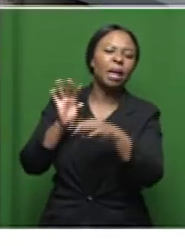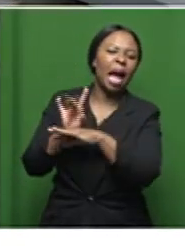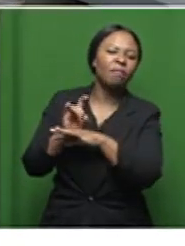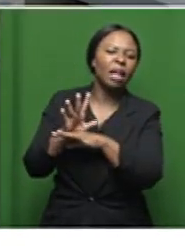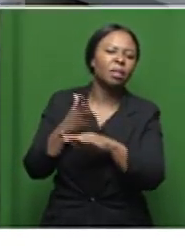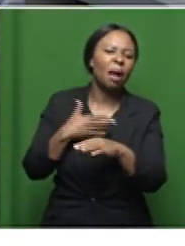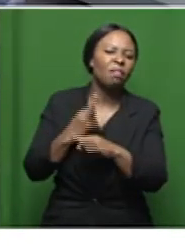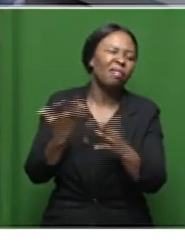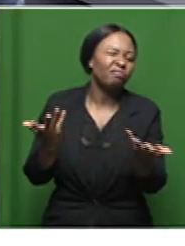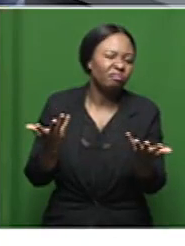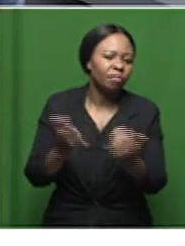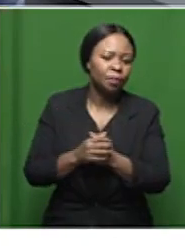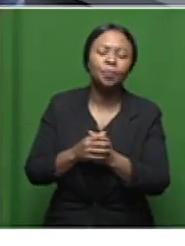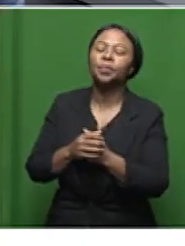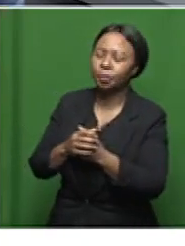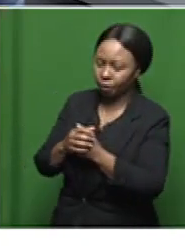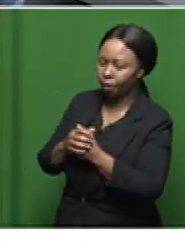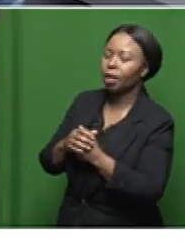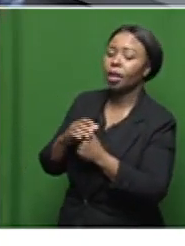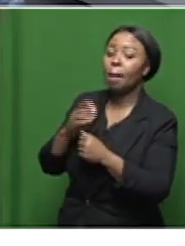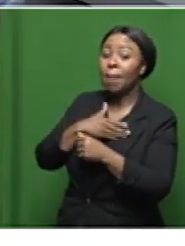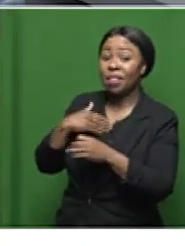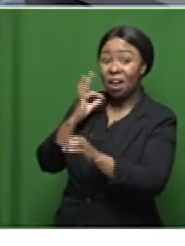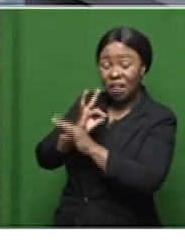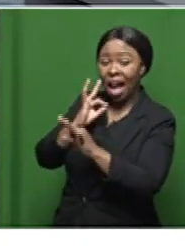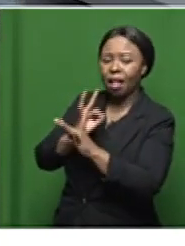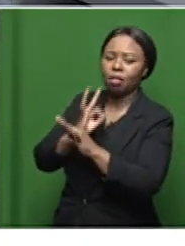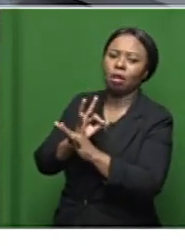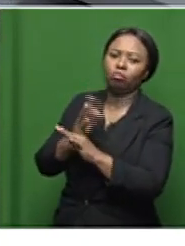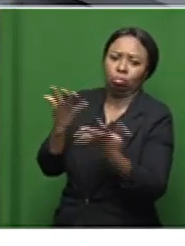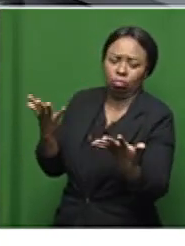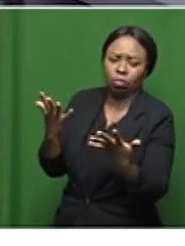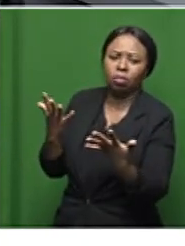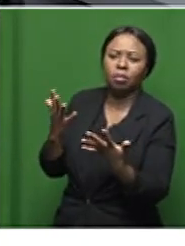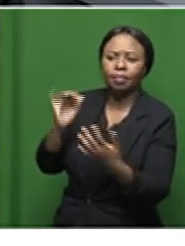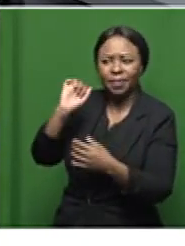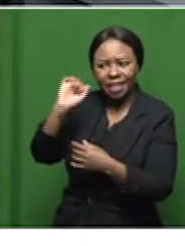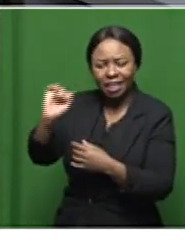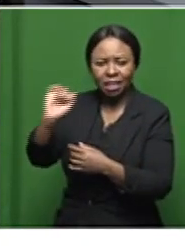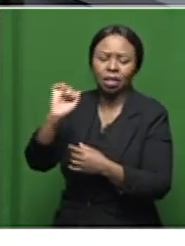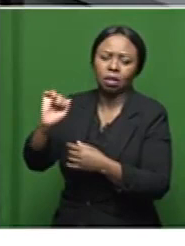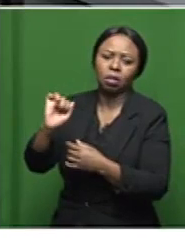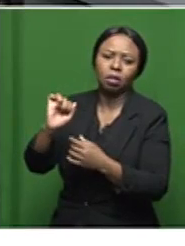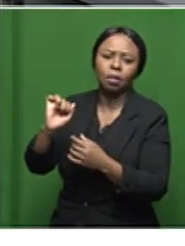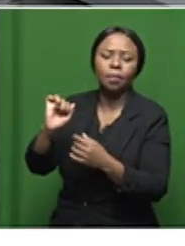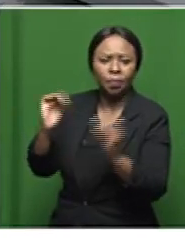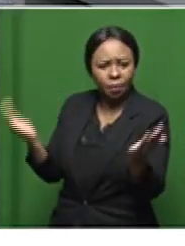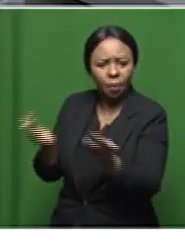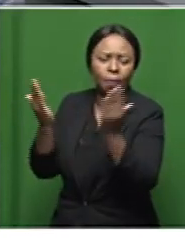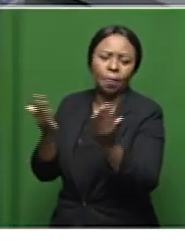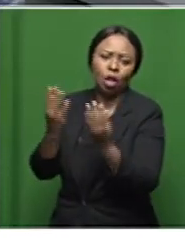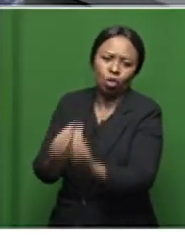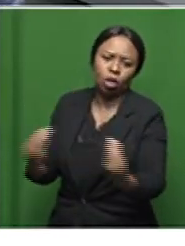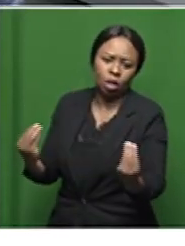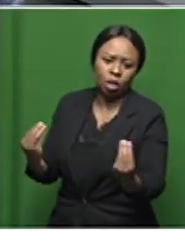it's a responsibility of parents to make sure that we are contextualizing that information to our kids. Otherwise, we run the